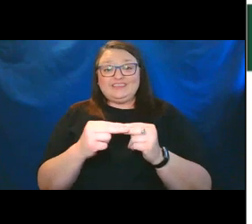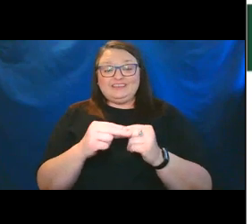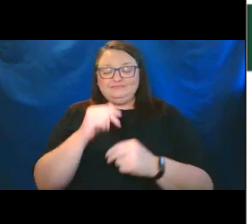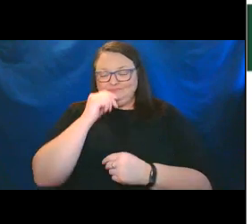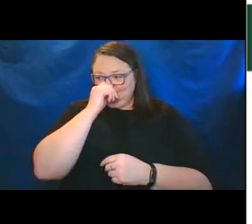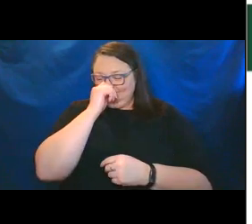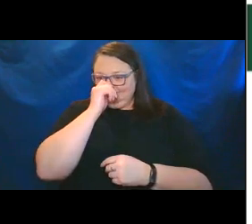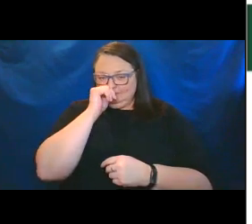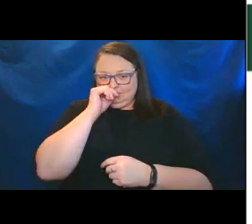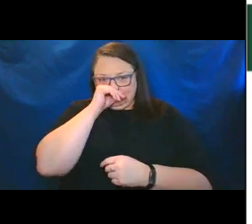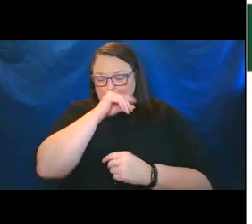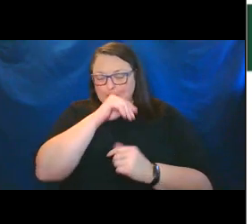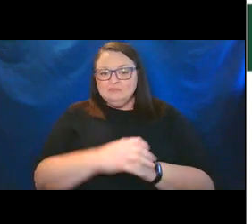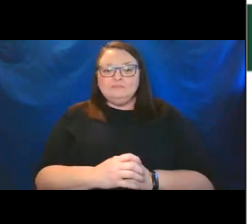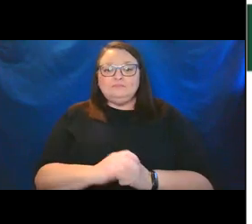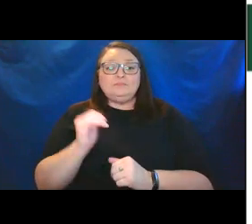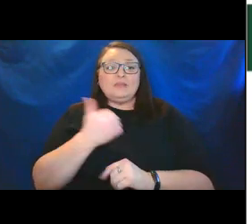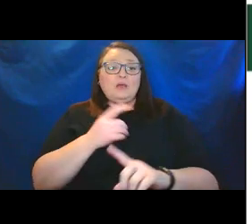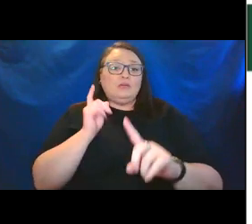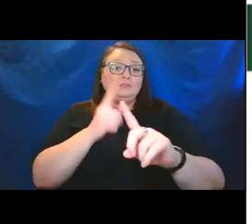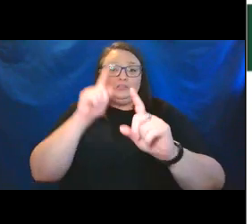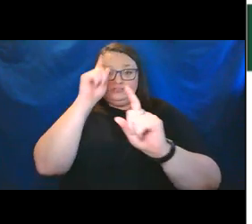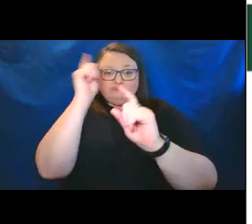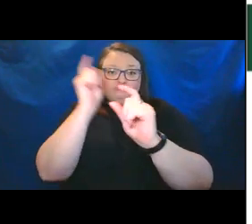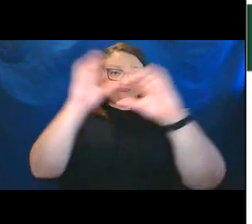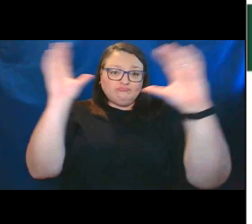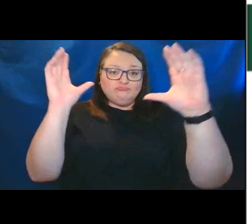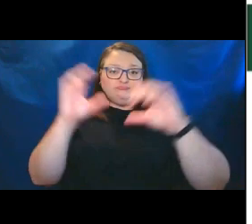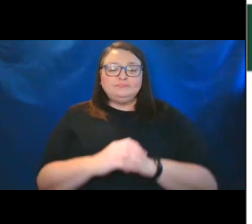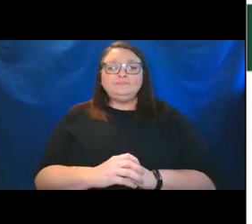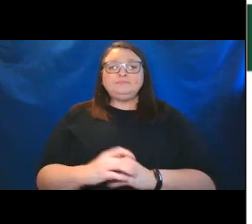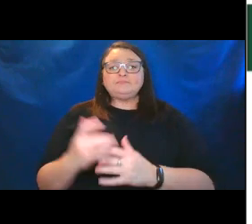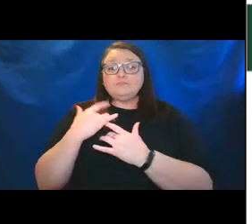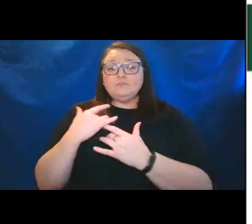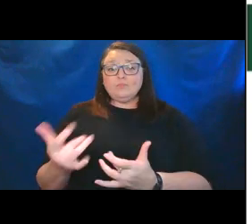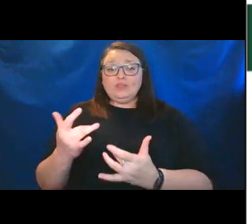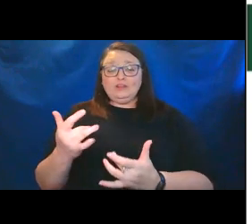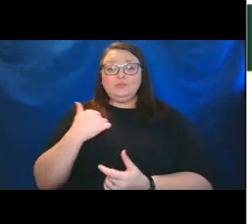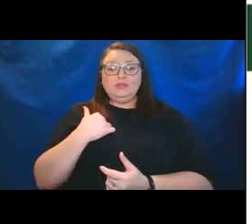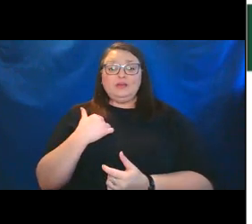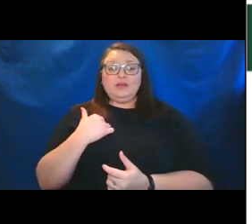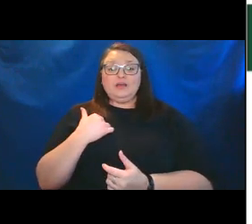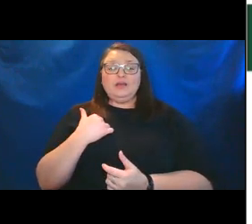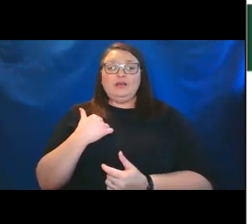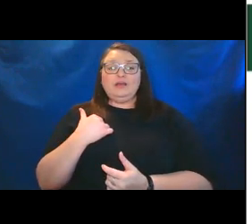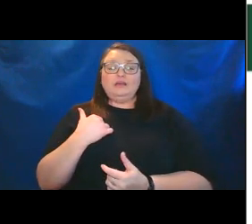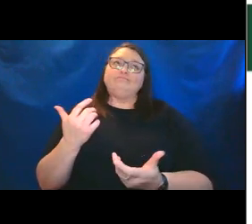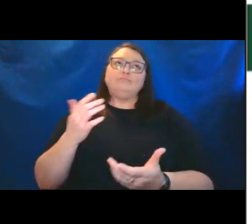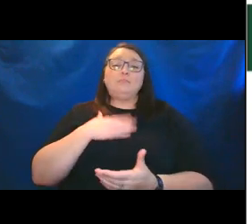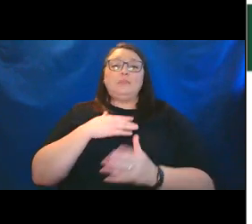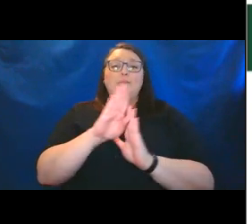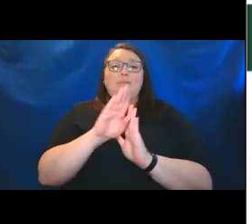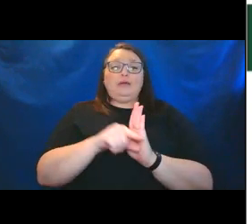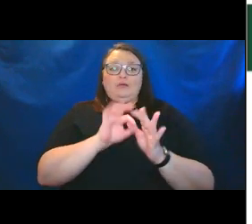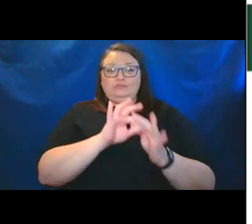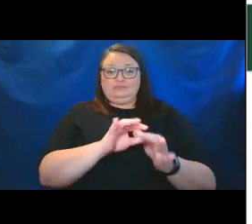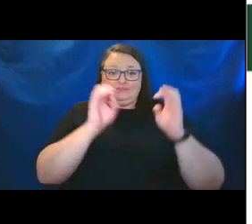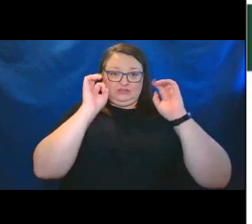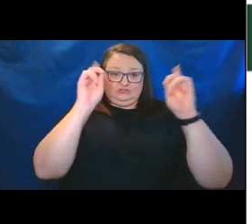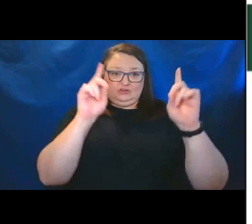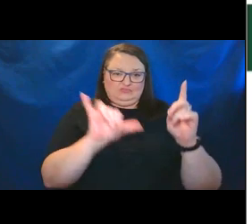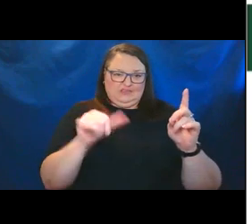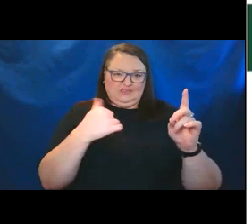So this is our mission and vision. And typically, I have a background in education, as I